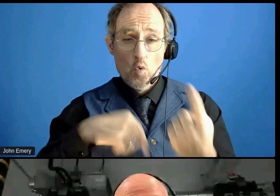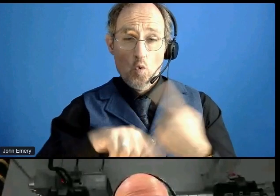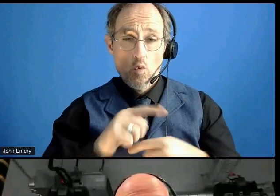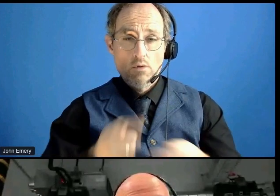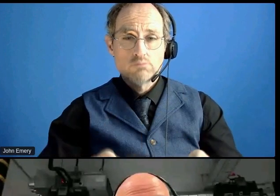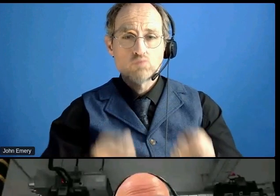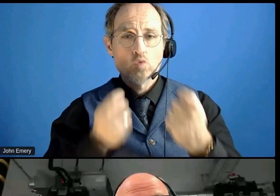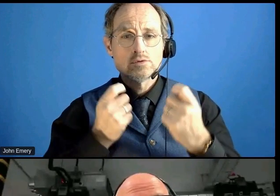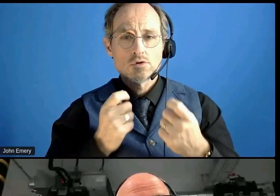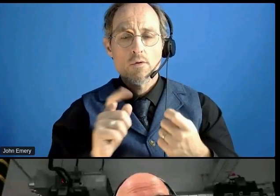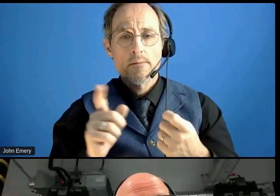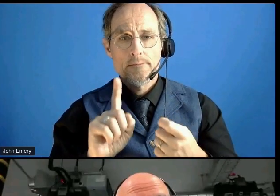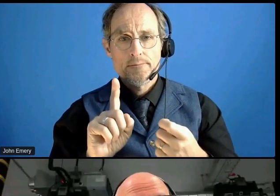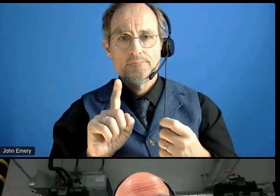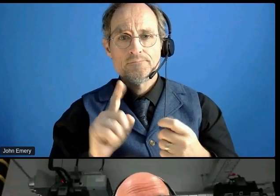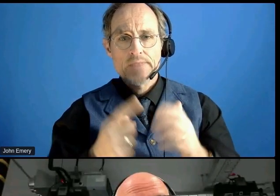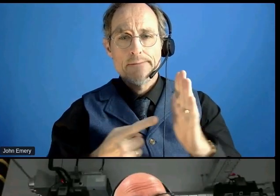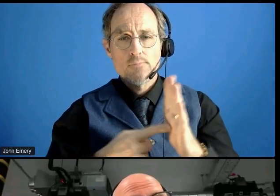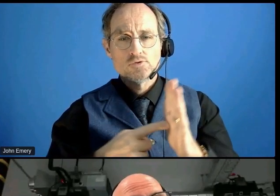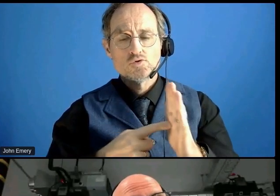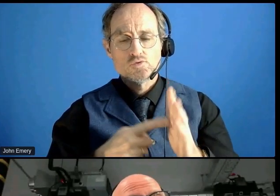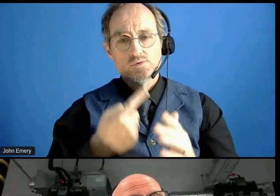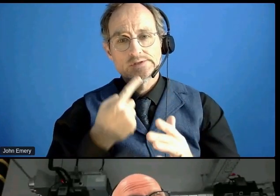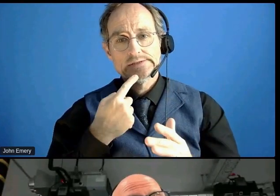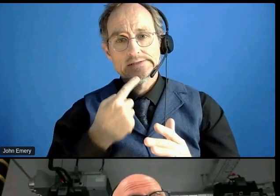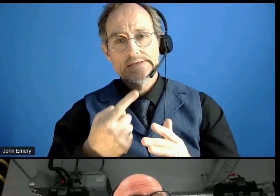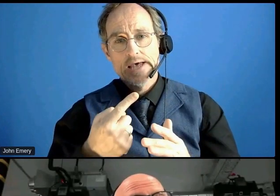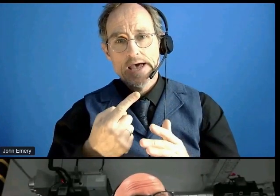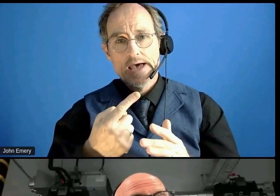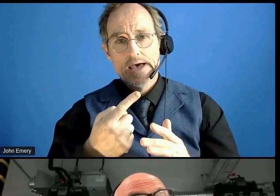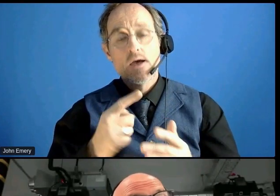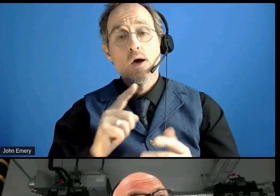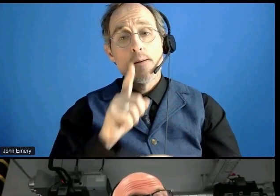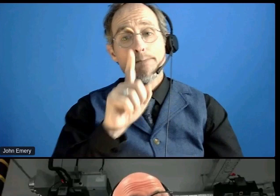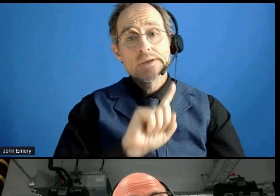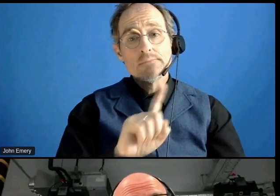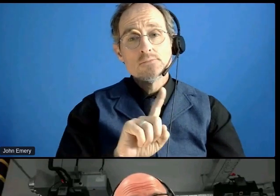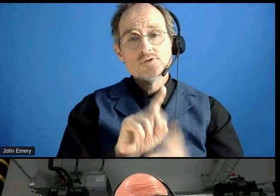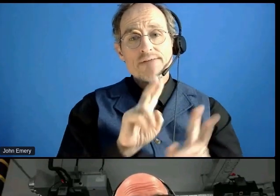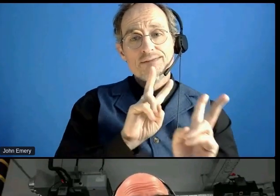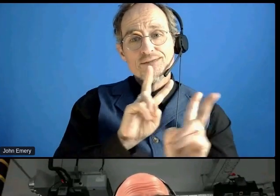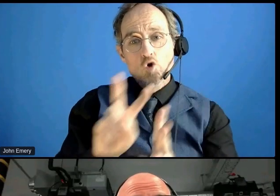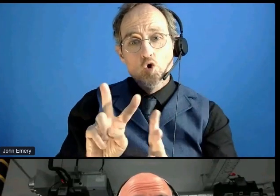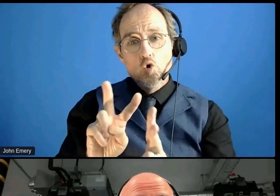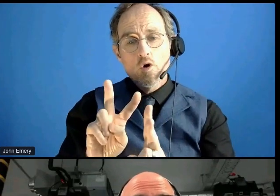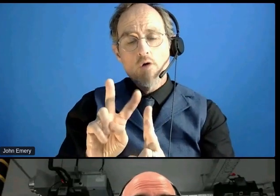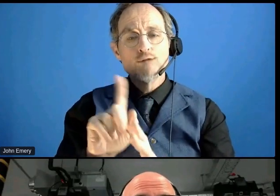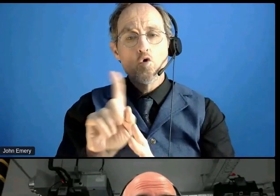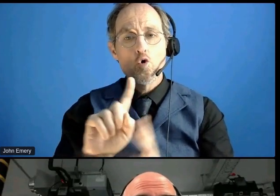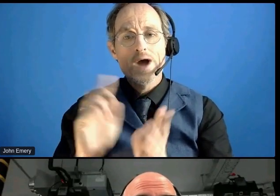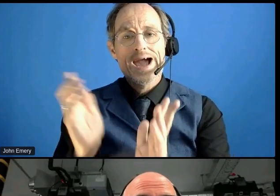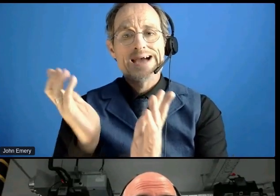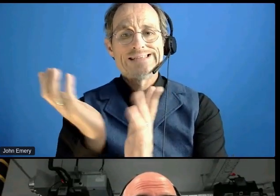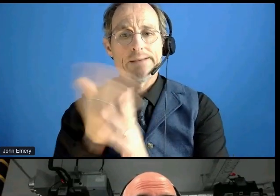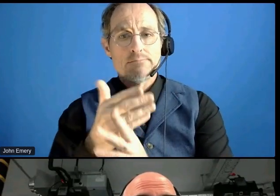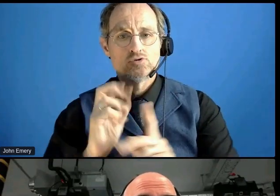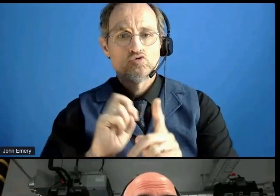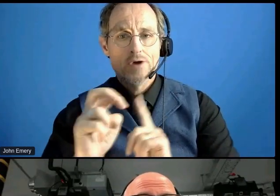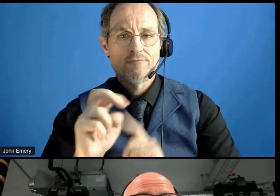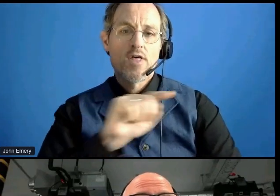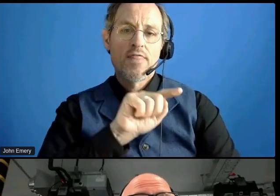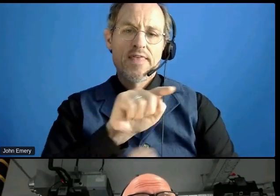accessibility program or boost any existing accessibility work that they're doing. And we're creating a microsite at the moment with all